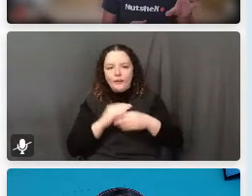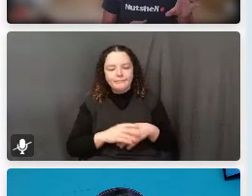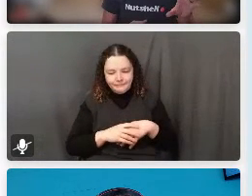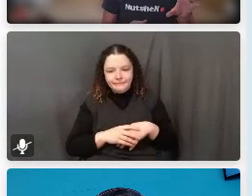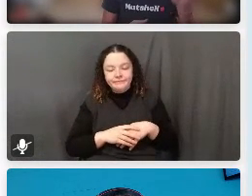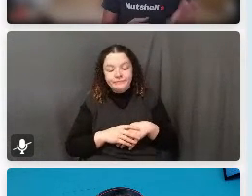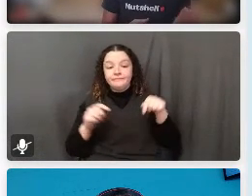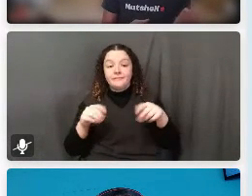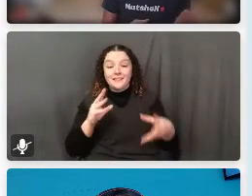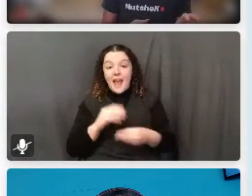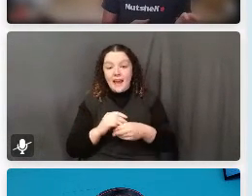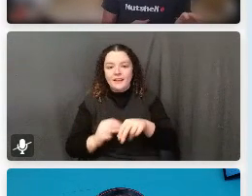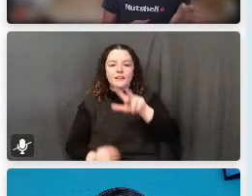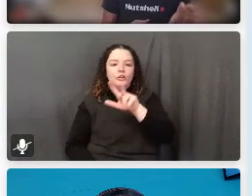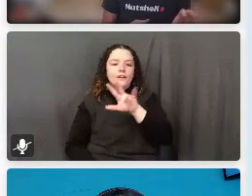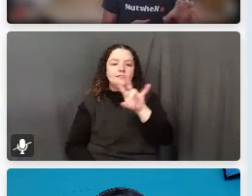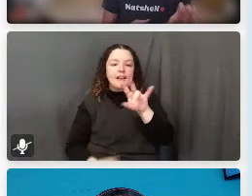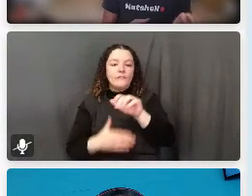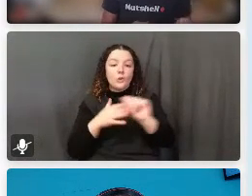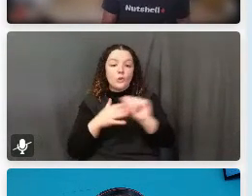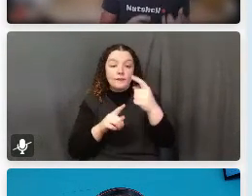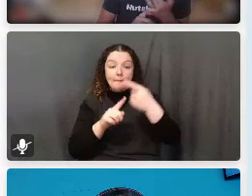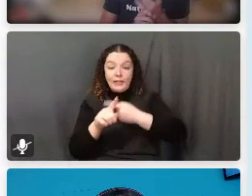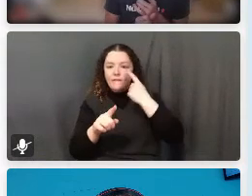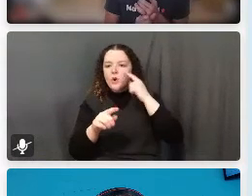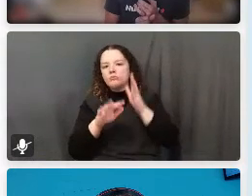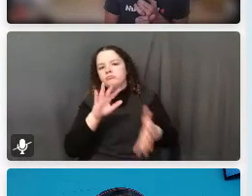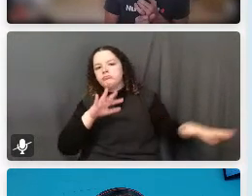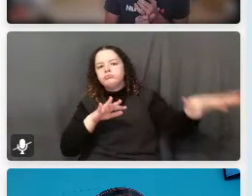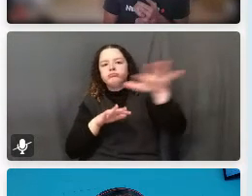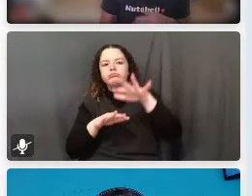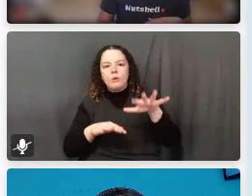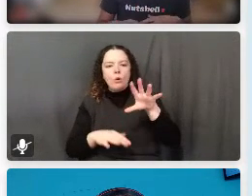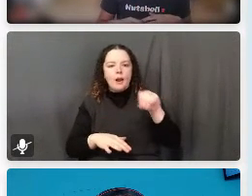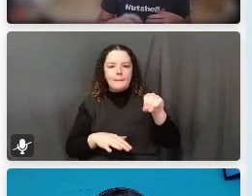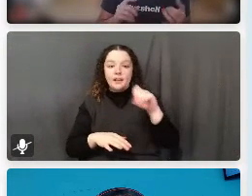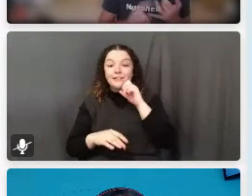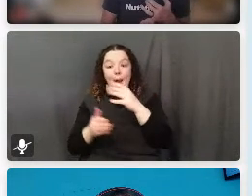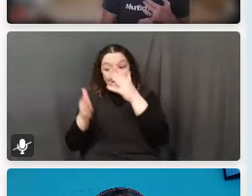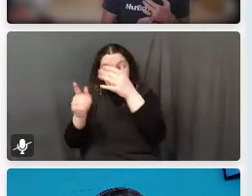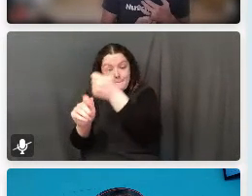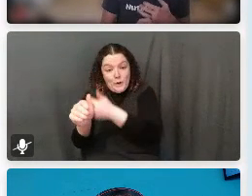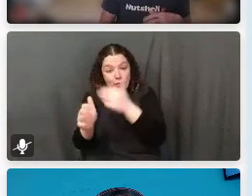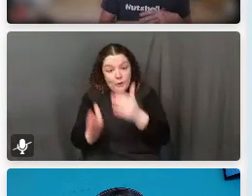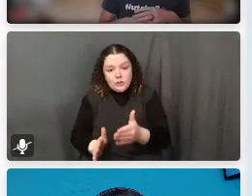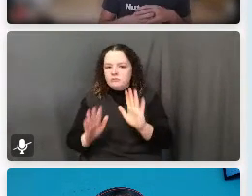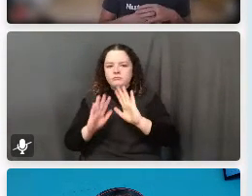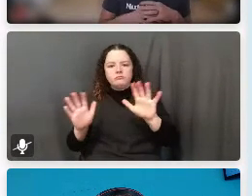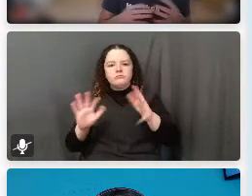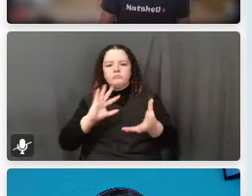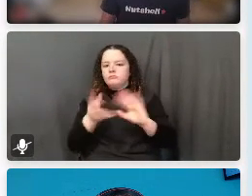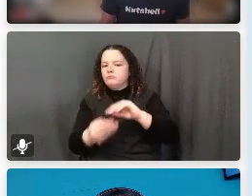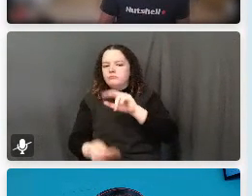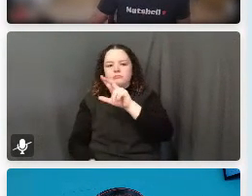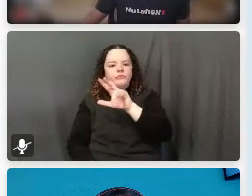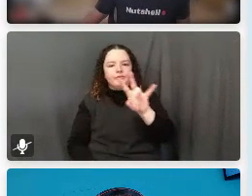is $37 a month for your entire company. So that's not per seat within Nutshell. It's just $37 per month. And then you have